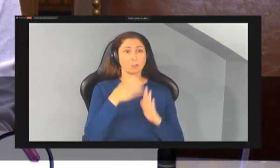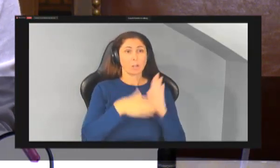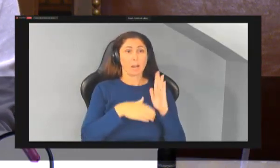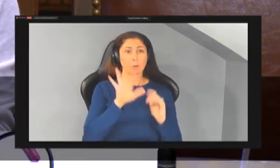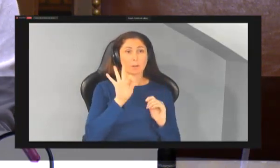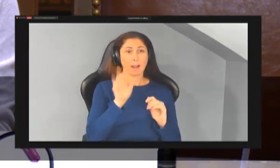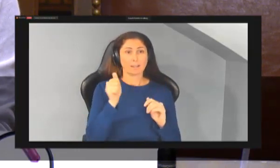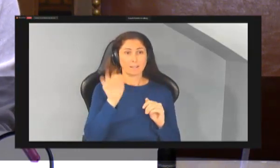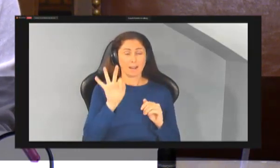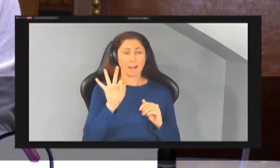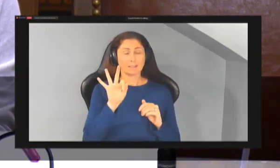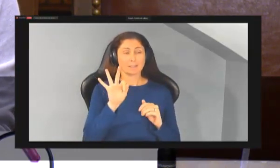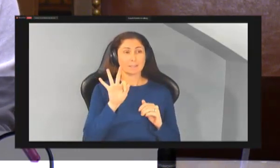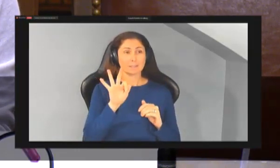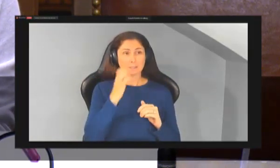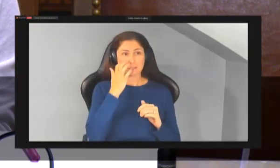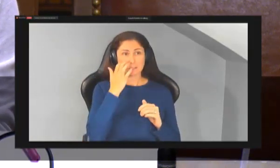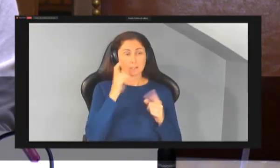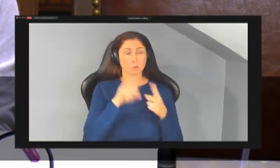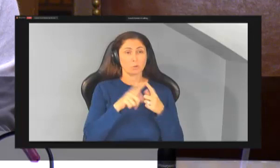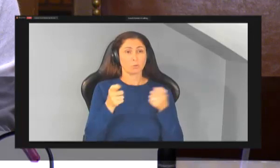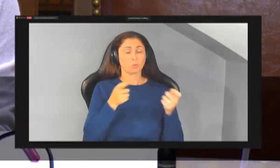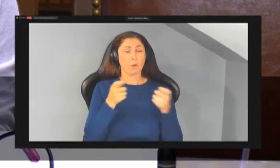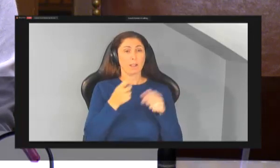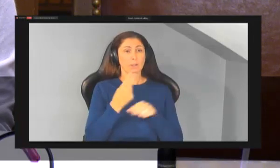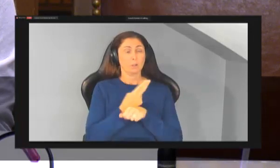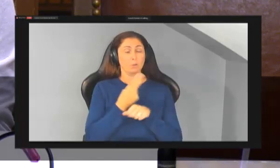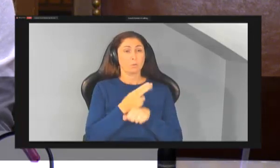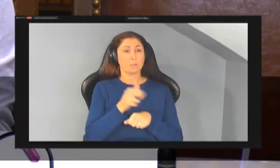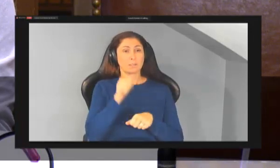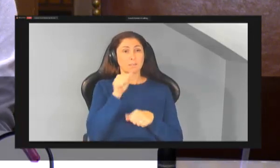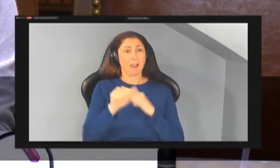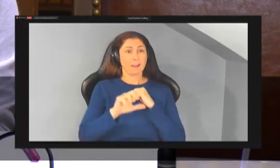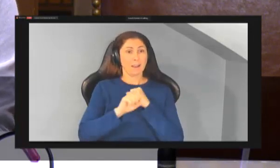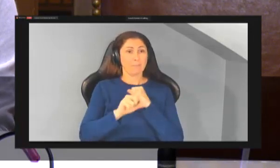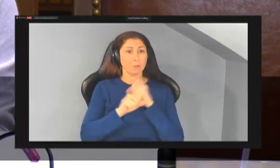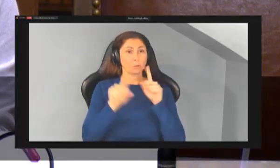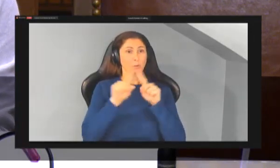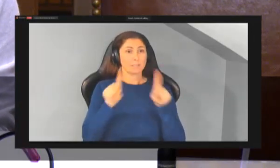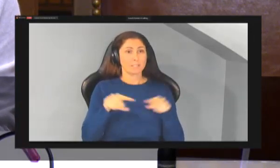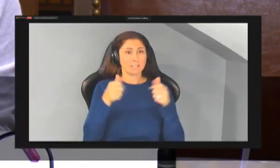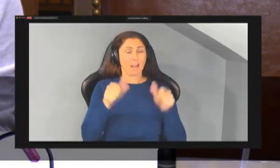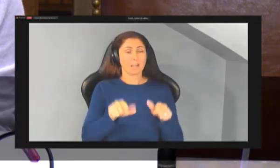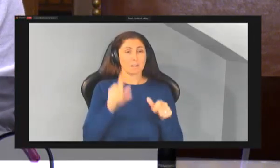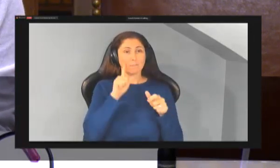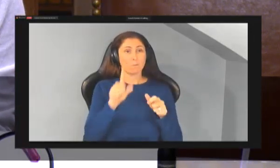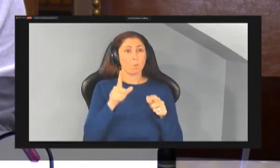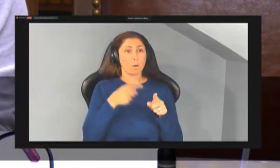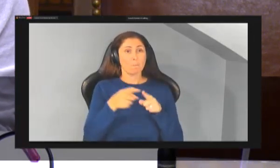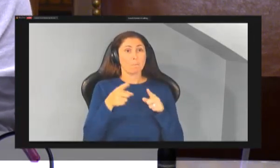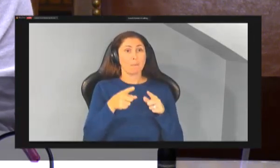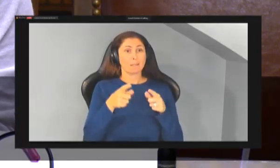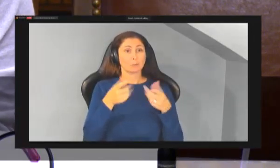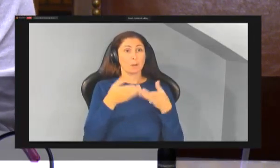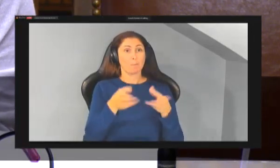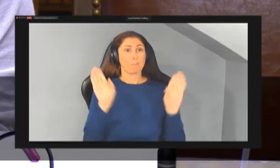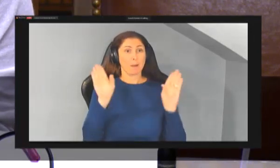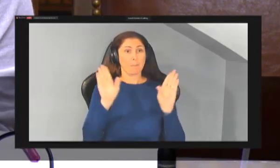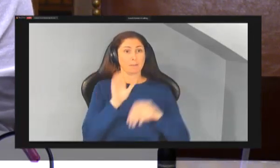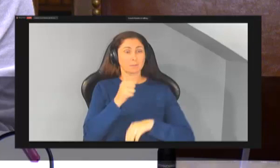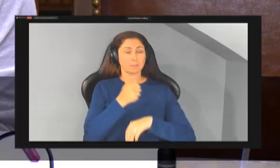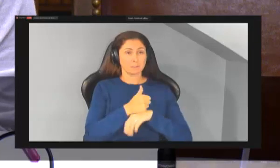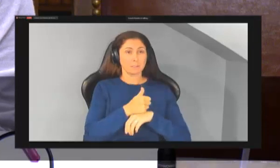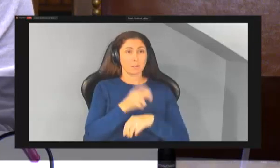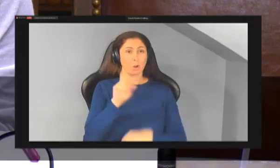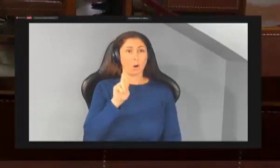919, Signs, to regulate the use of non-advertising signs for major public destination facilities in the